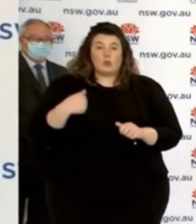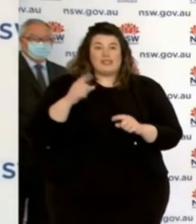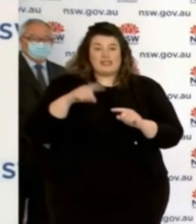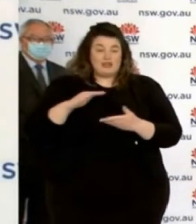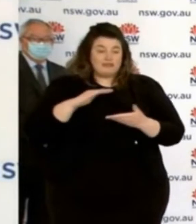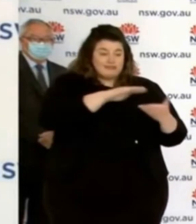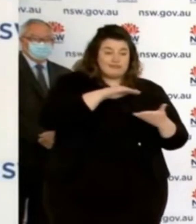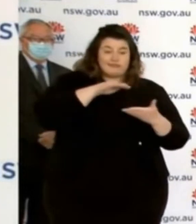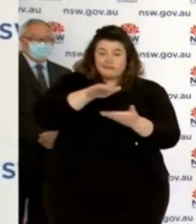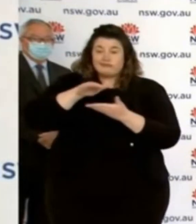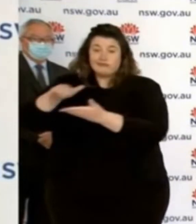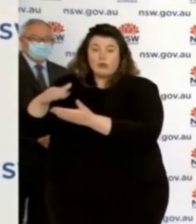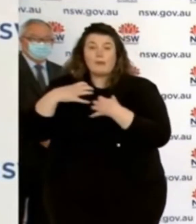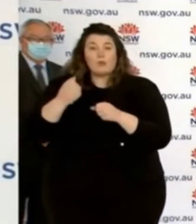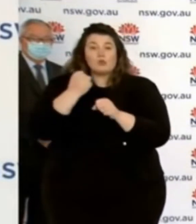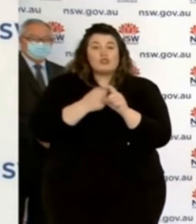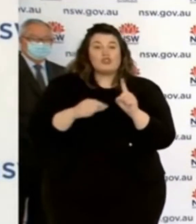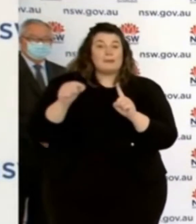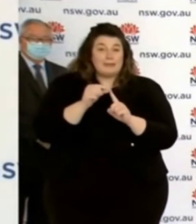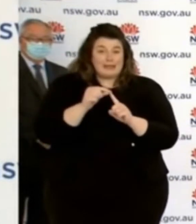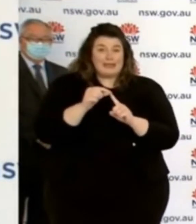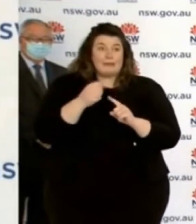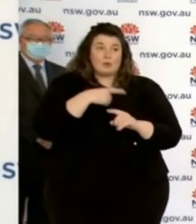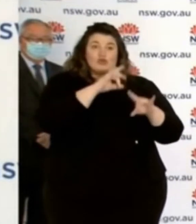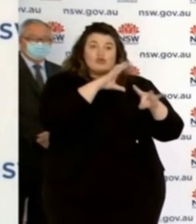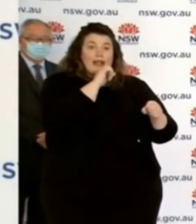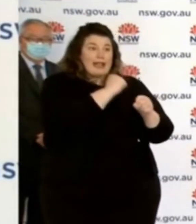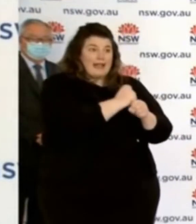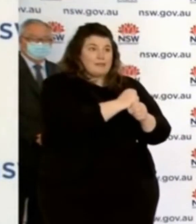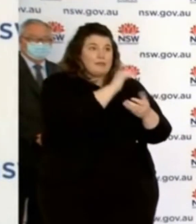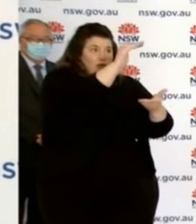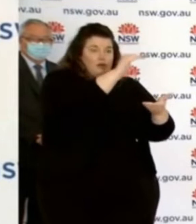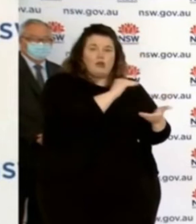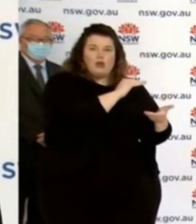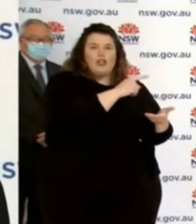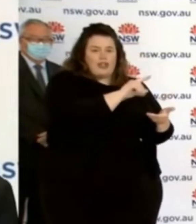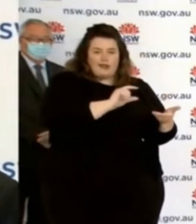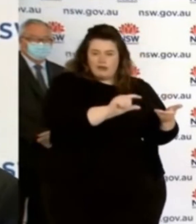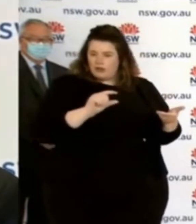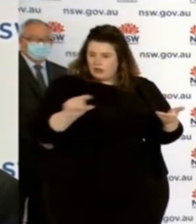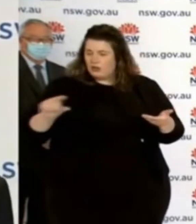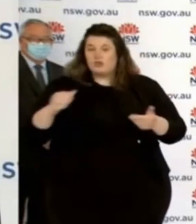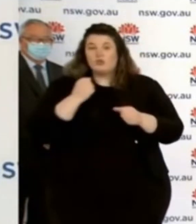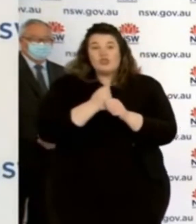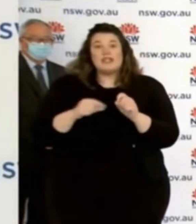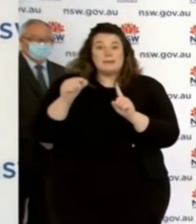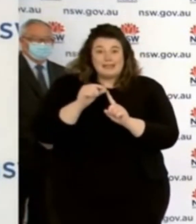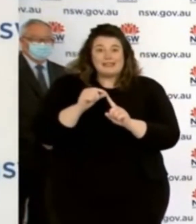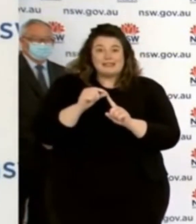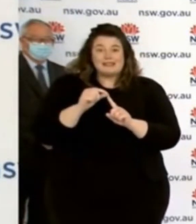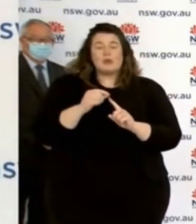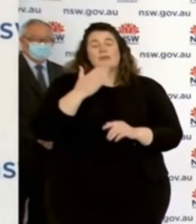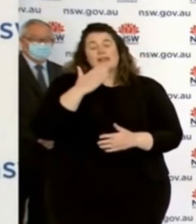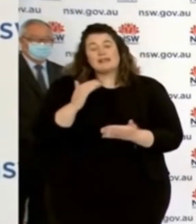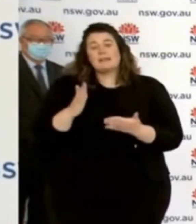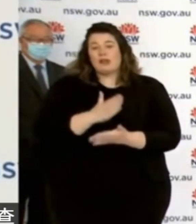is increasing as the Commonwealth have procured and brought forward doses of vaccine. Please ensure